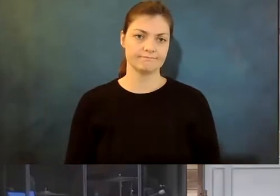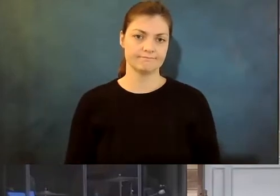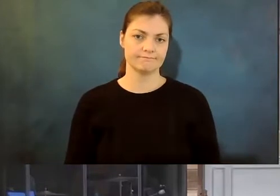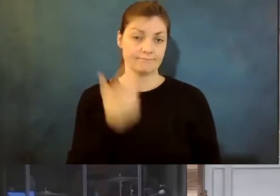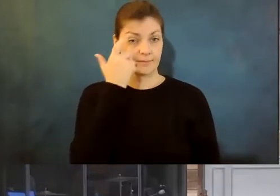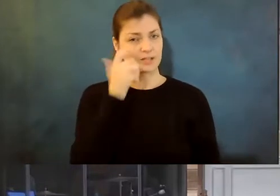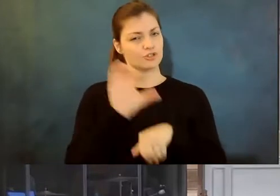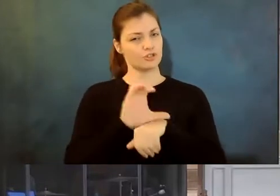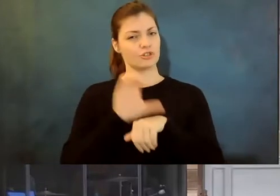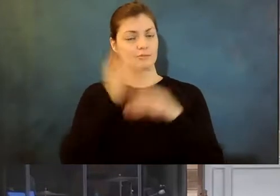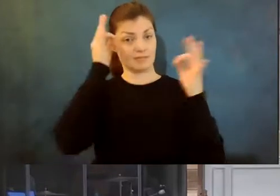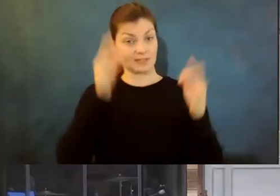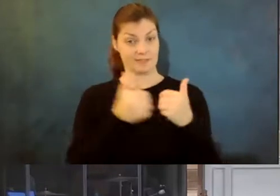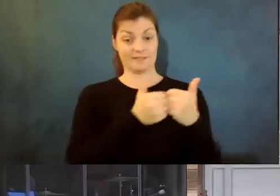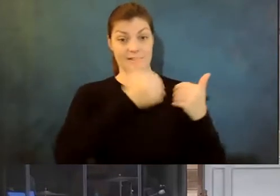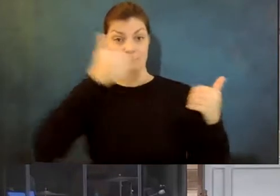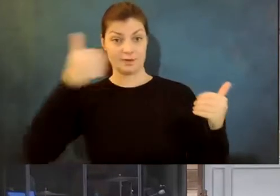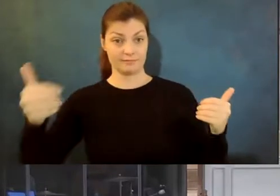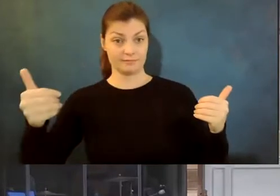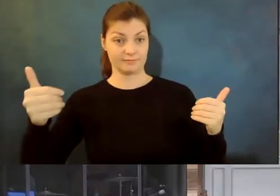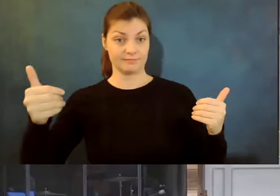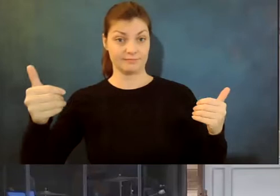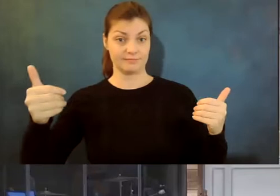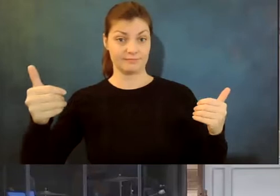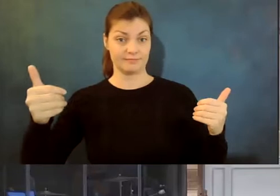Because the church chooses to be set apart,